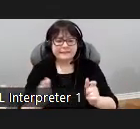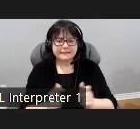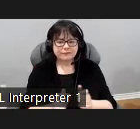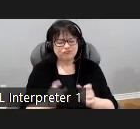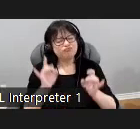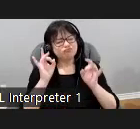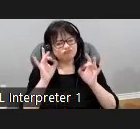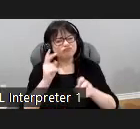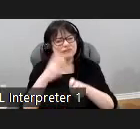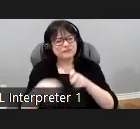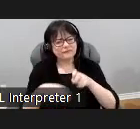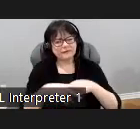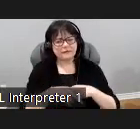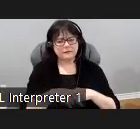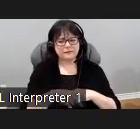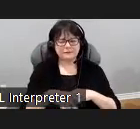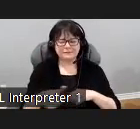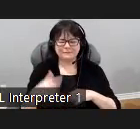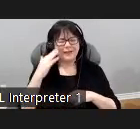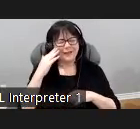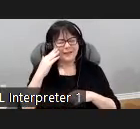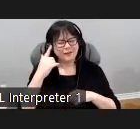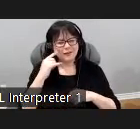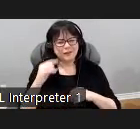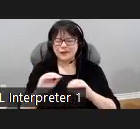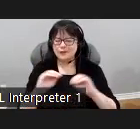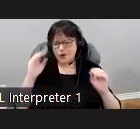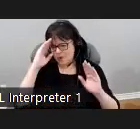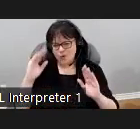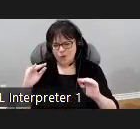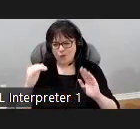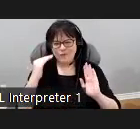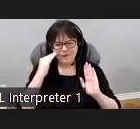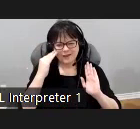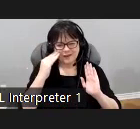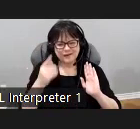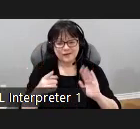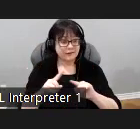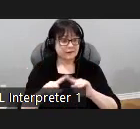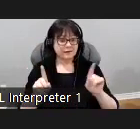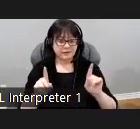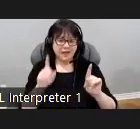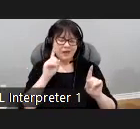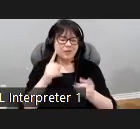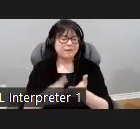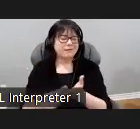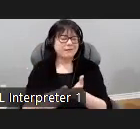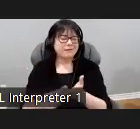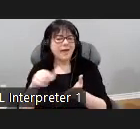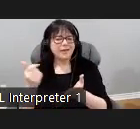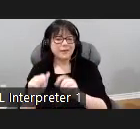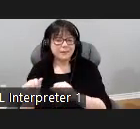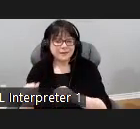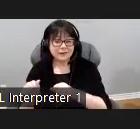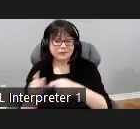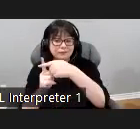And I know that sounds hopeless. I am going to get to, thinking about what else we can do, but I want to take a couple of minutes with a couple